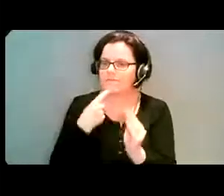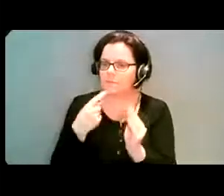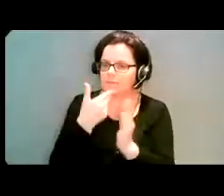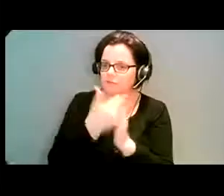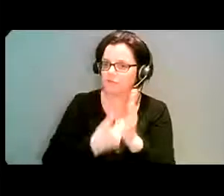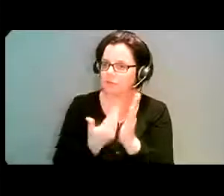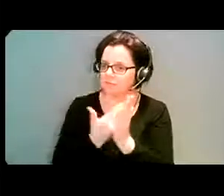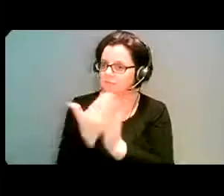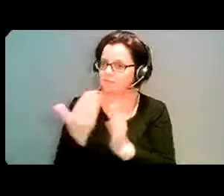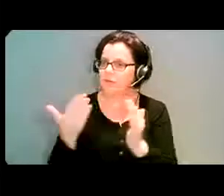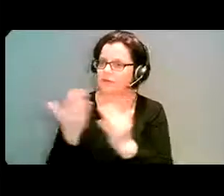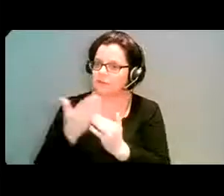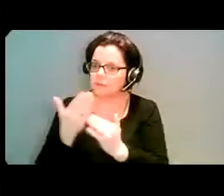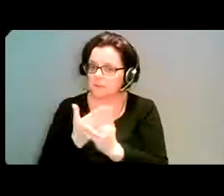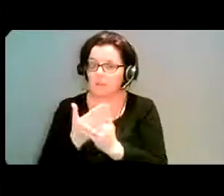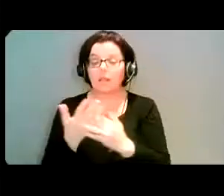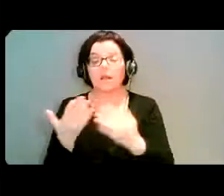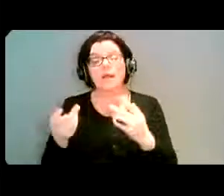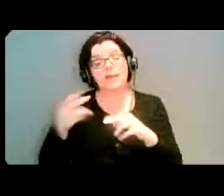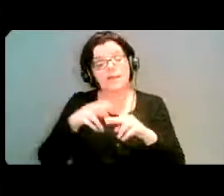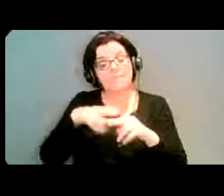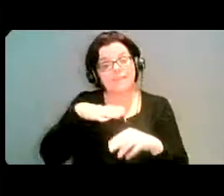you need more time, for example, to